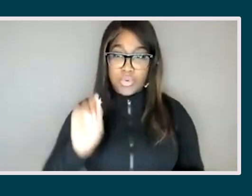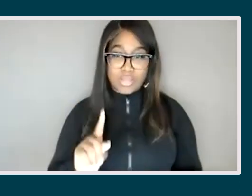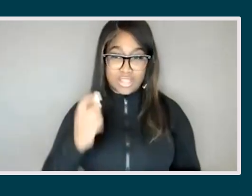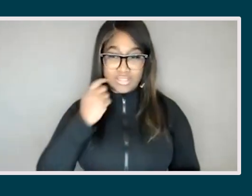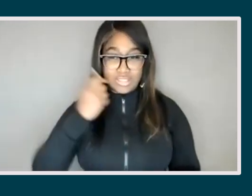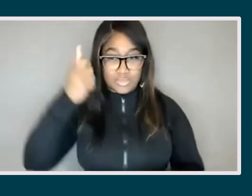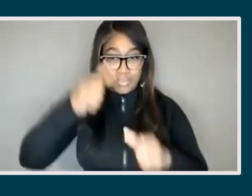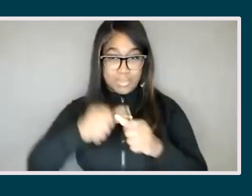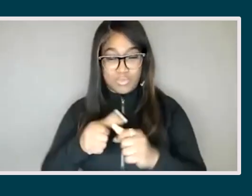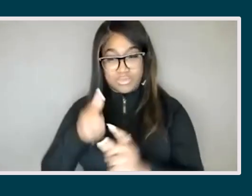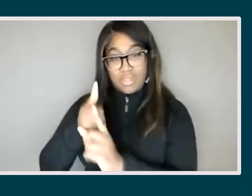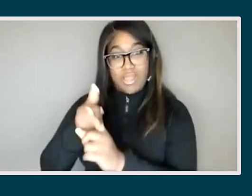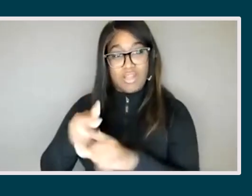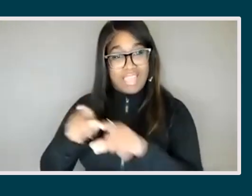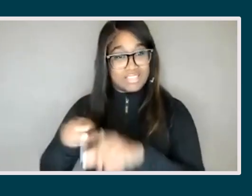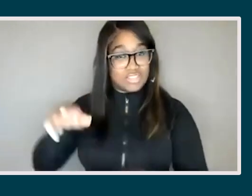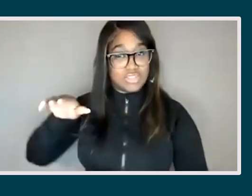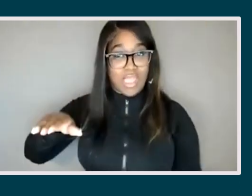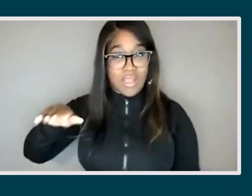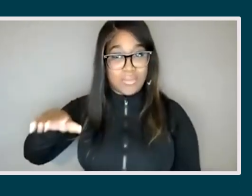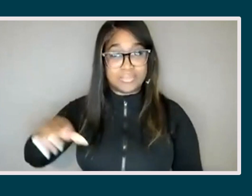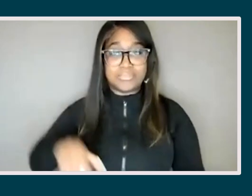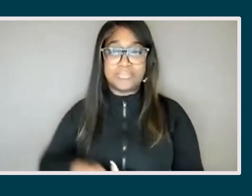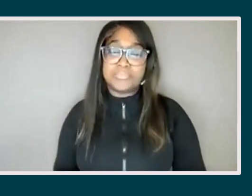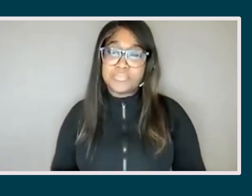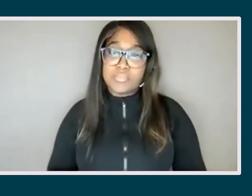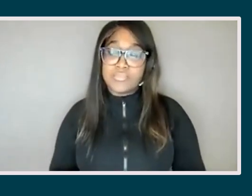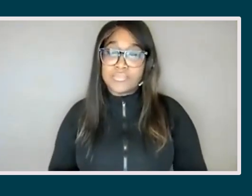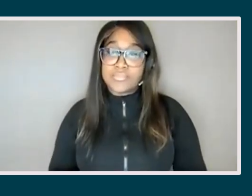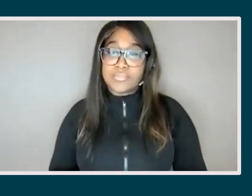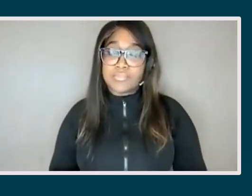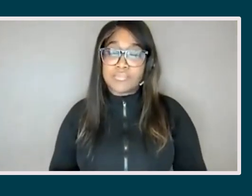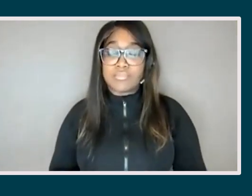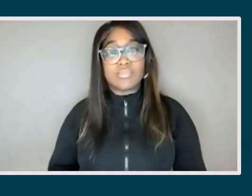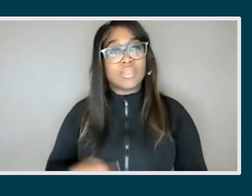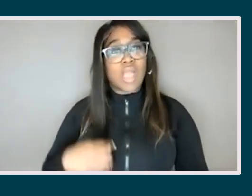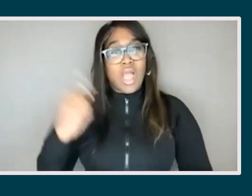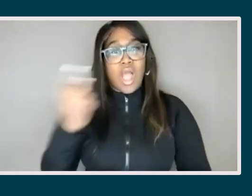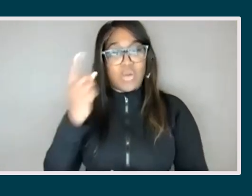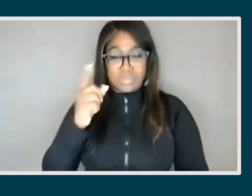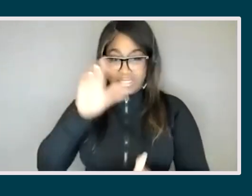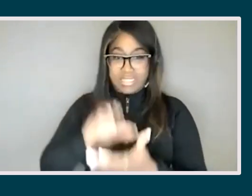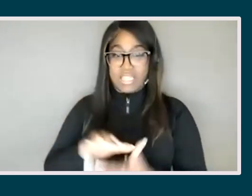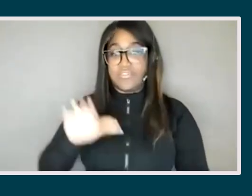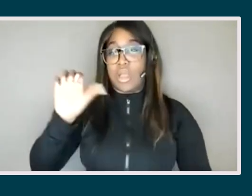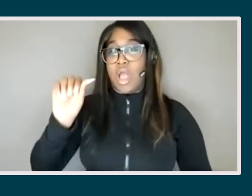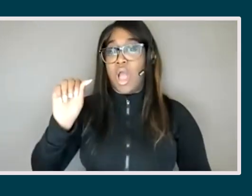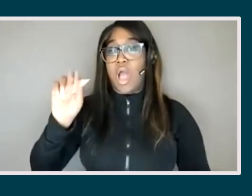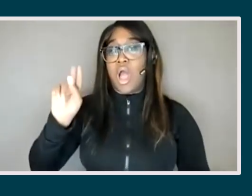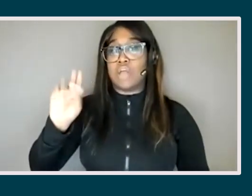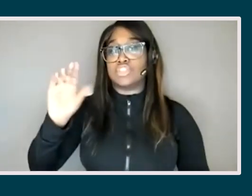you as a child. And, I always believed that Unshell and I we